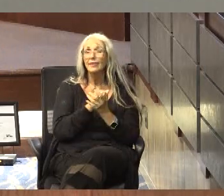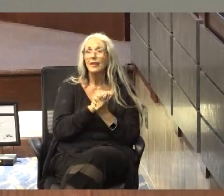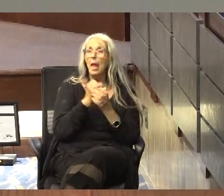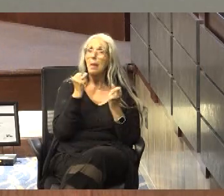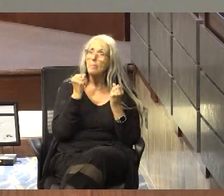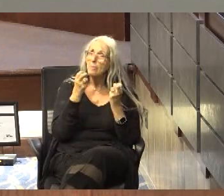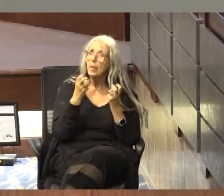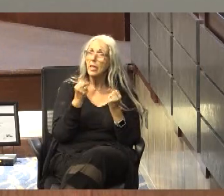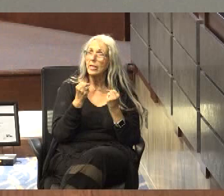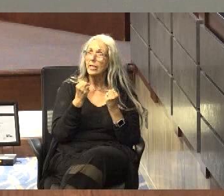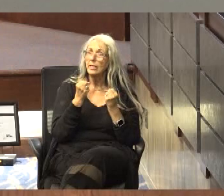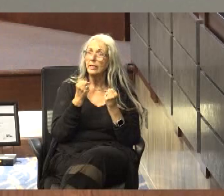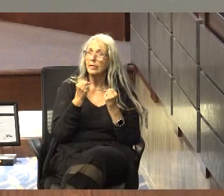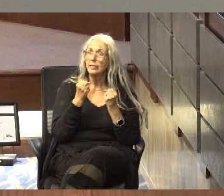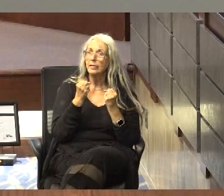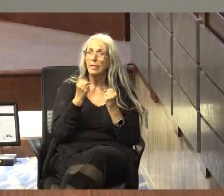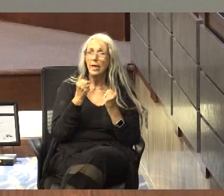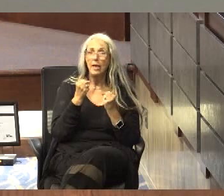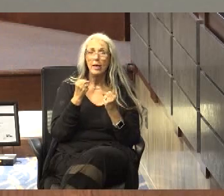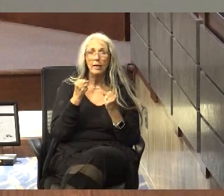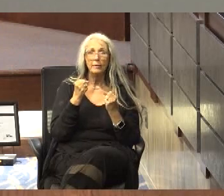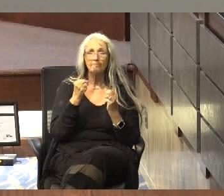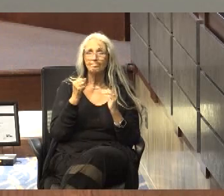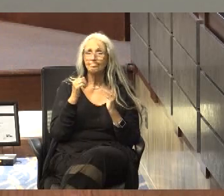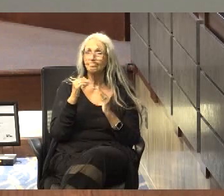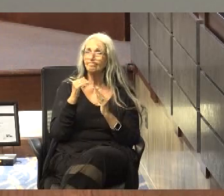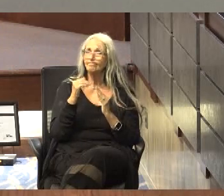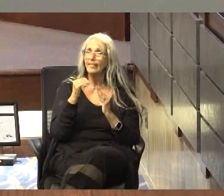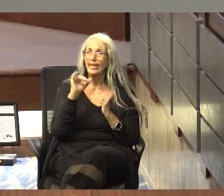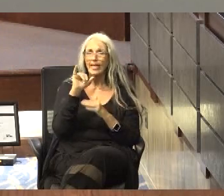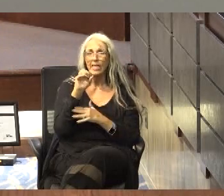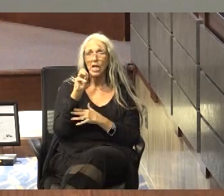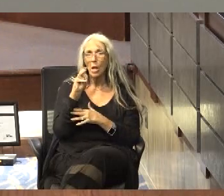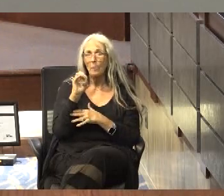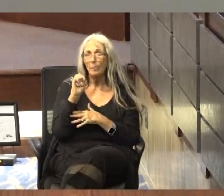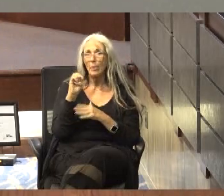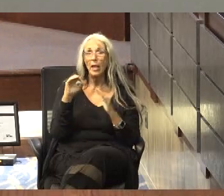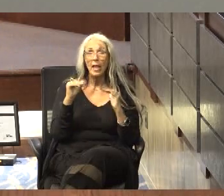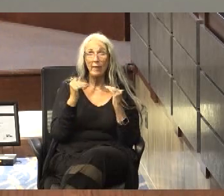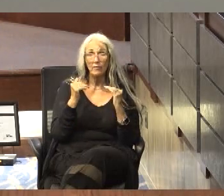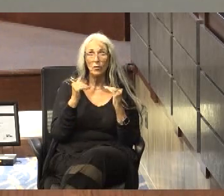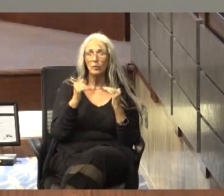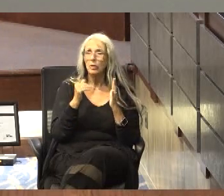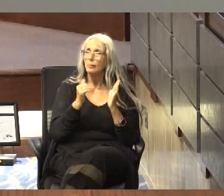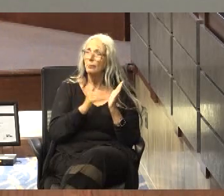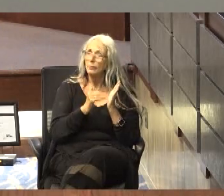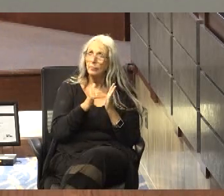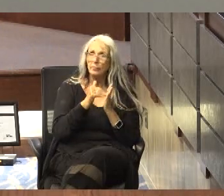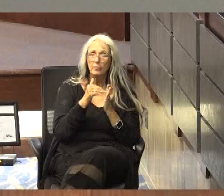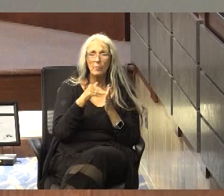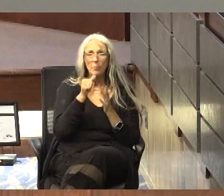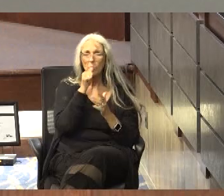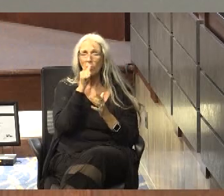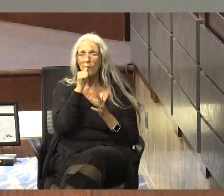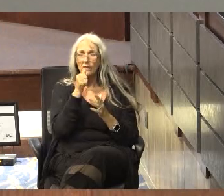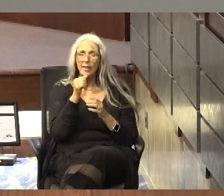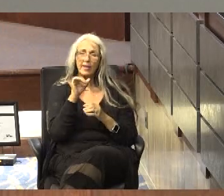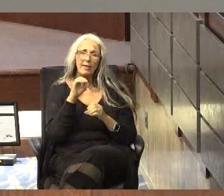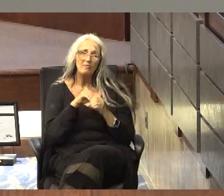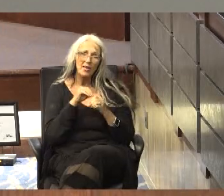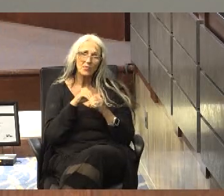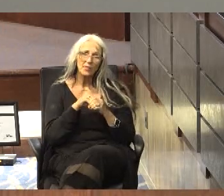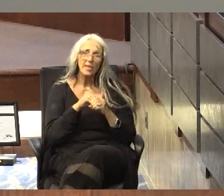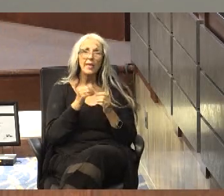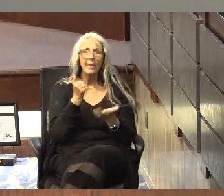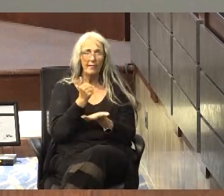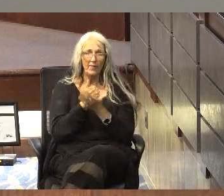are at and above median income level for the community, billions of dollars of private investment that he's helped facilitate in